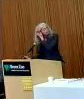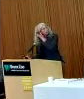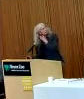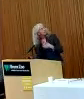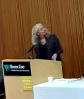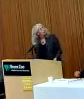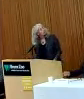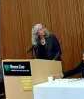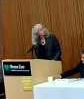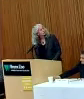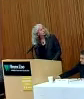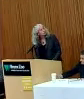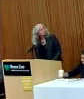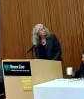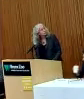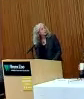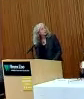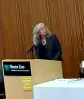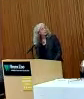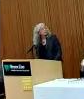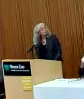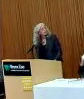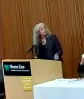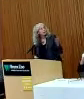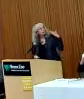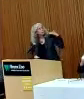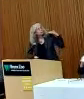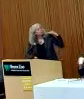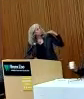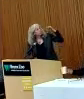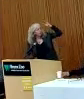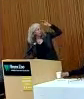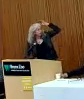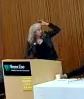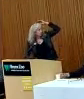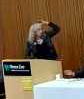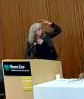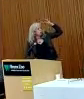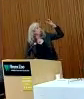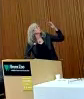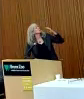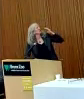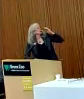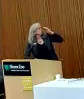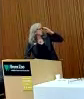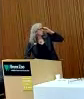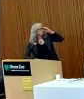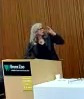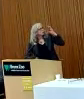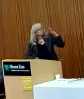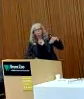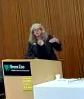um applicants you know you see that they that black and Latino homeowners are paying